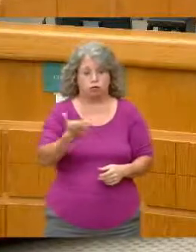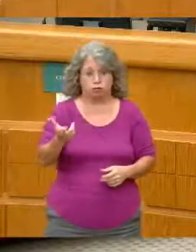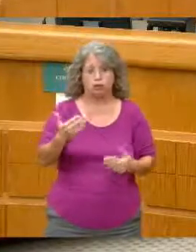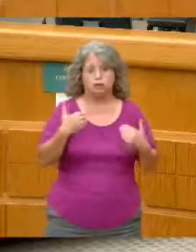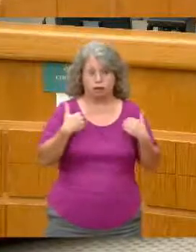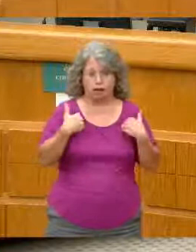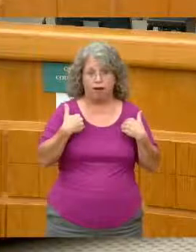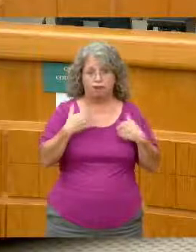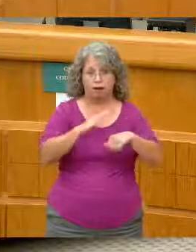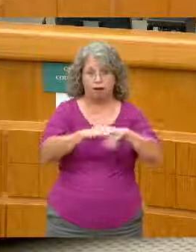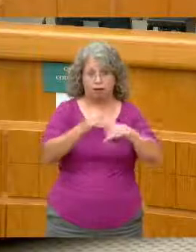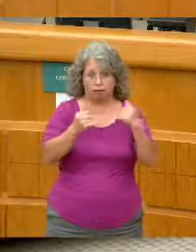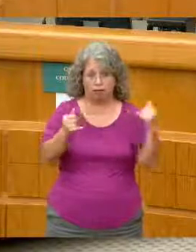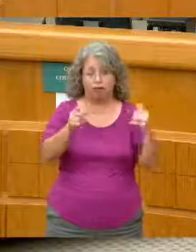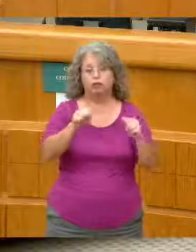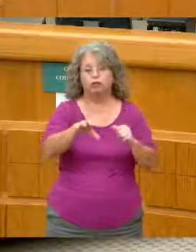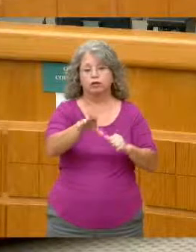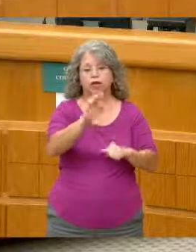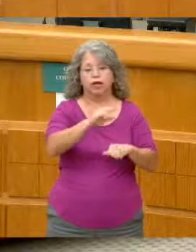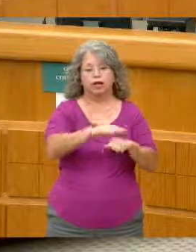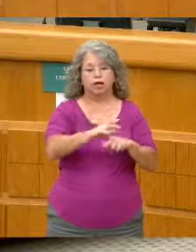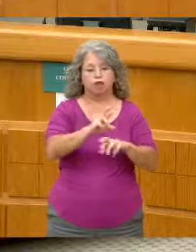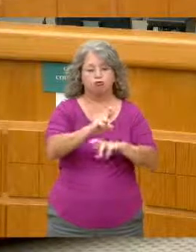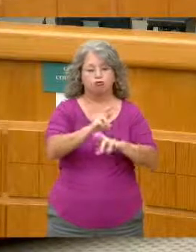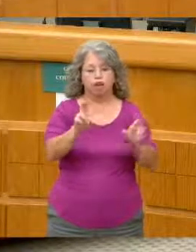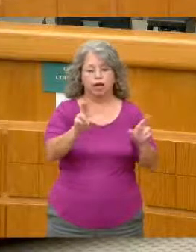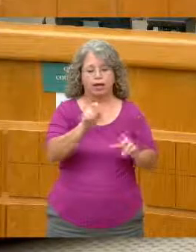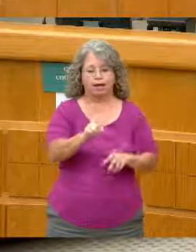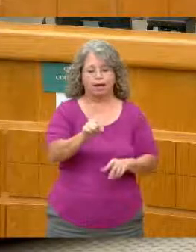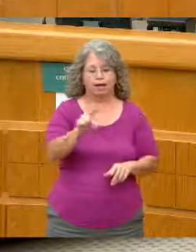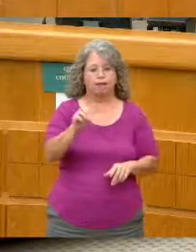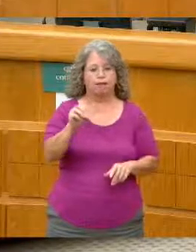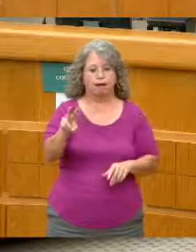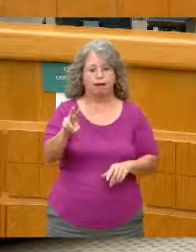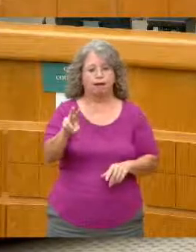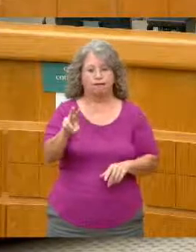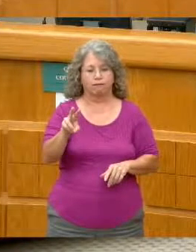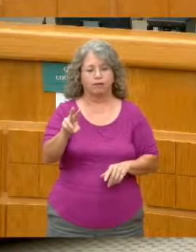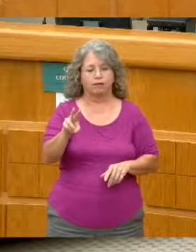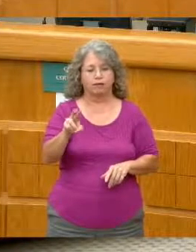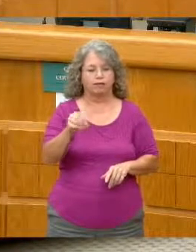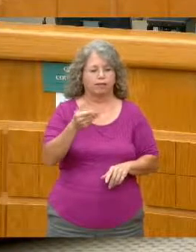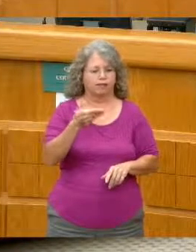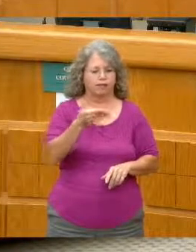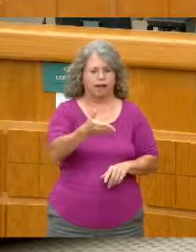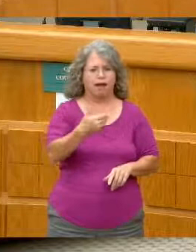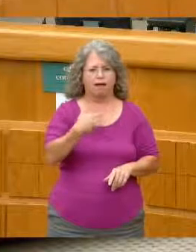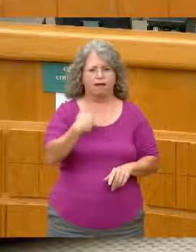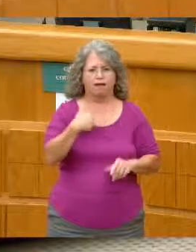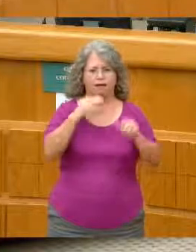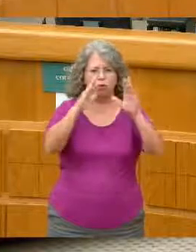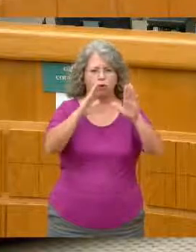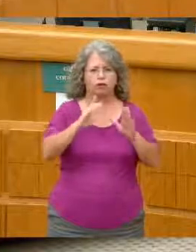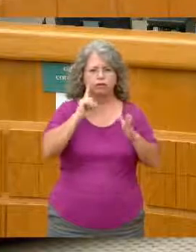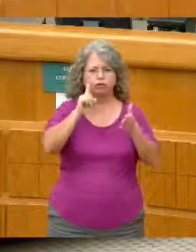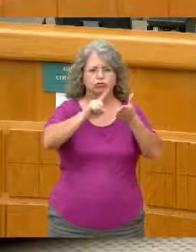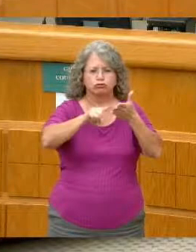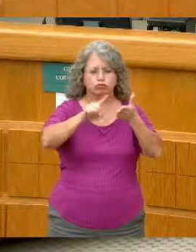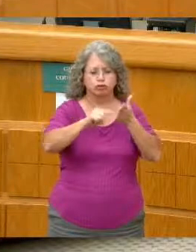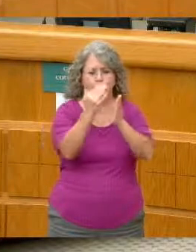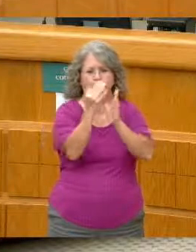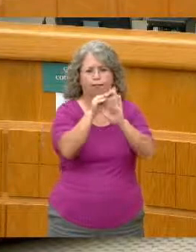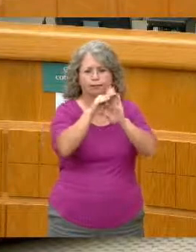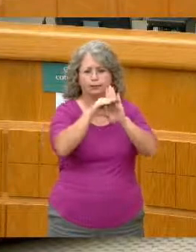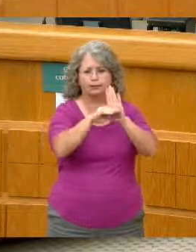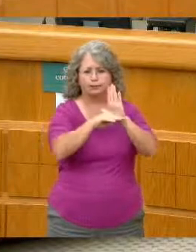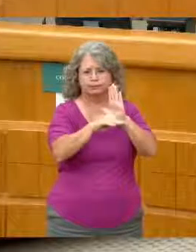hurricane resources that we have online. And you can find that at ready.gov. And there is a great checklist